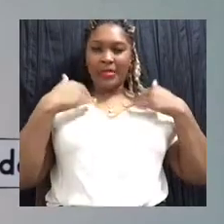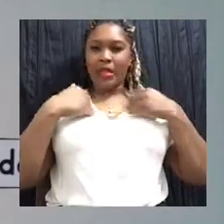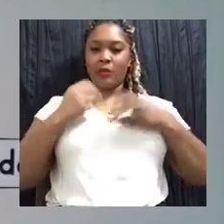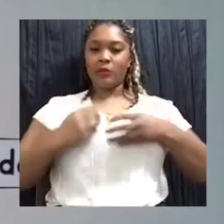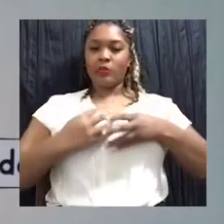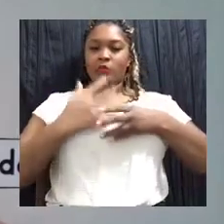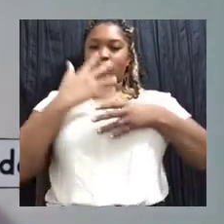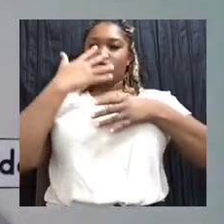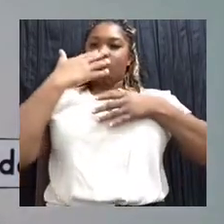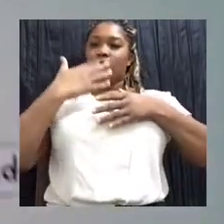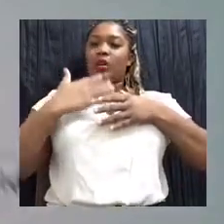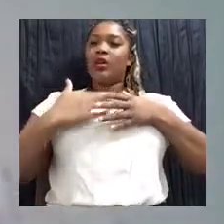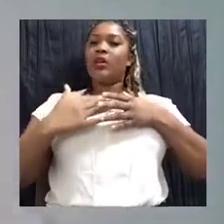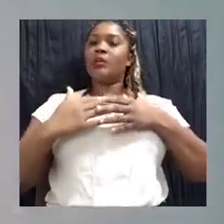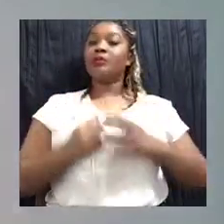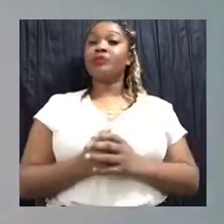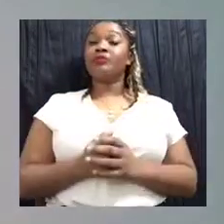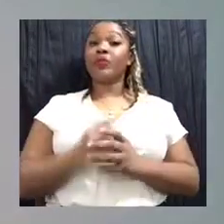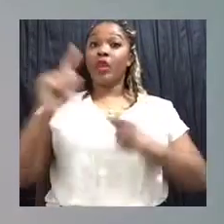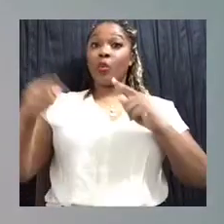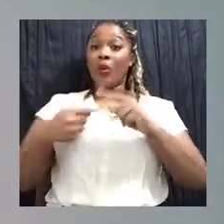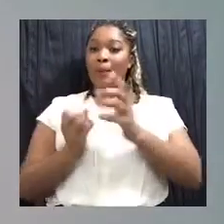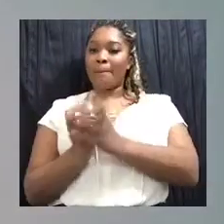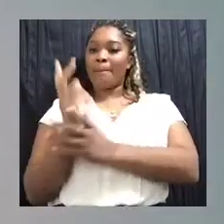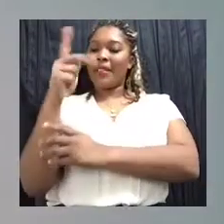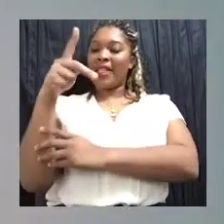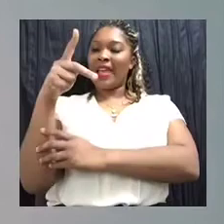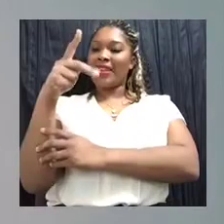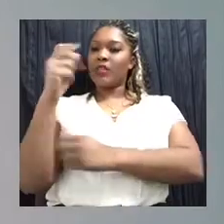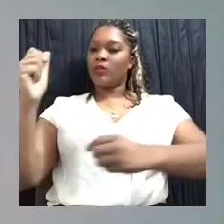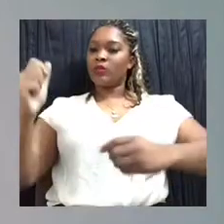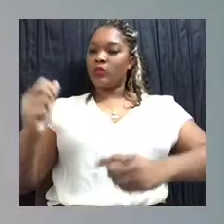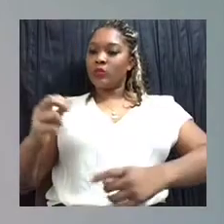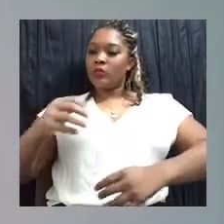Well, when a plant breathes,